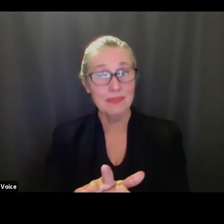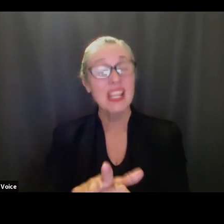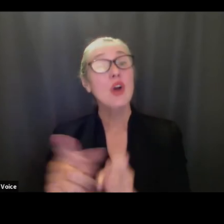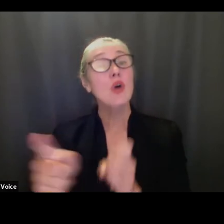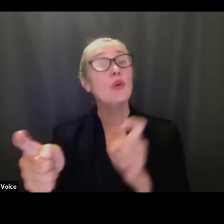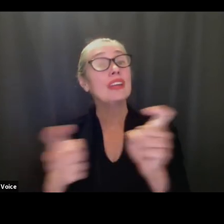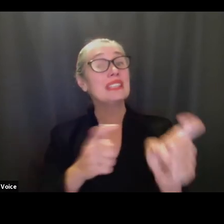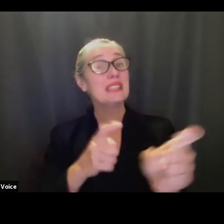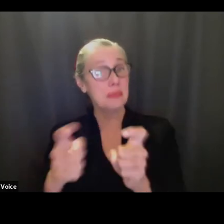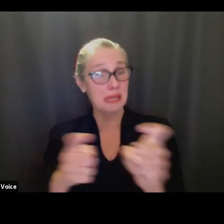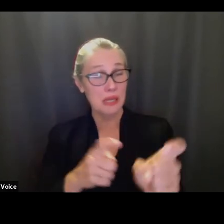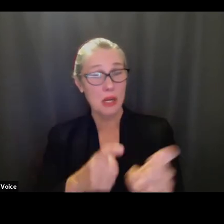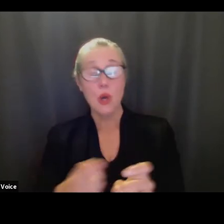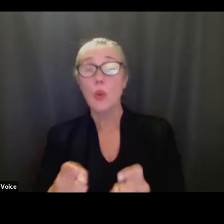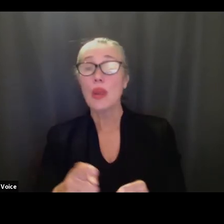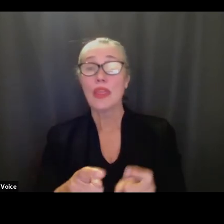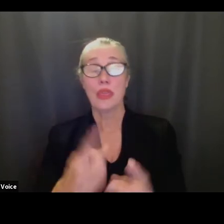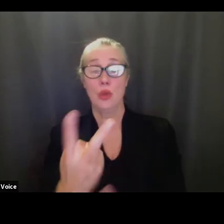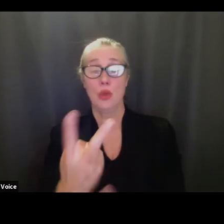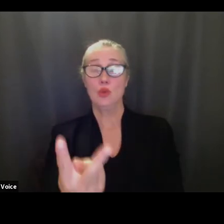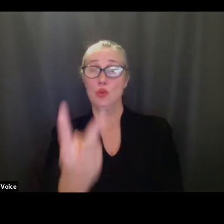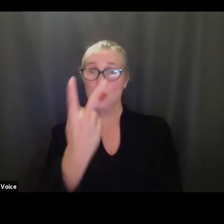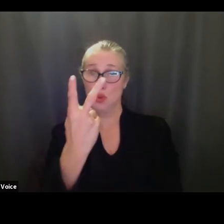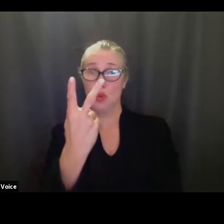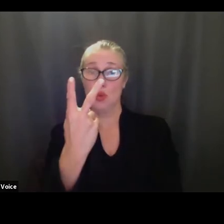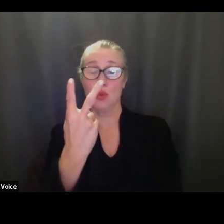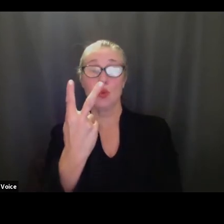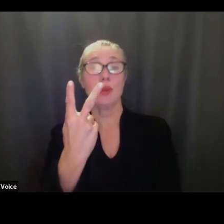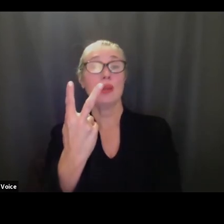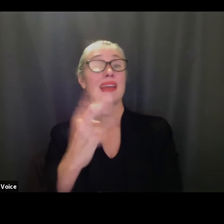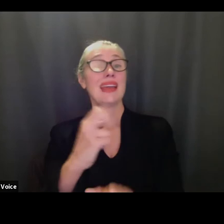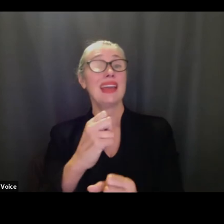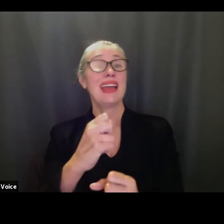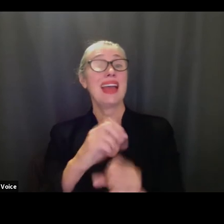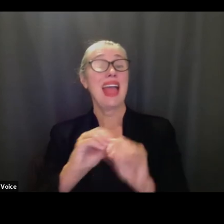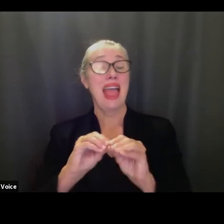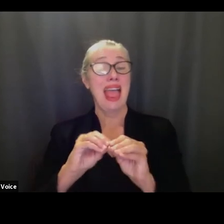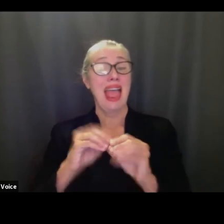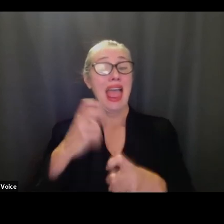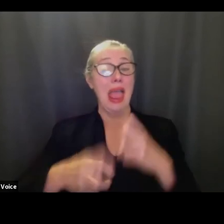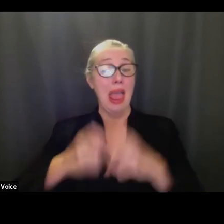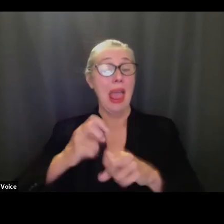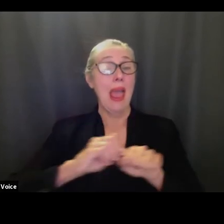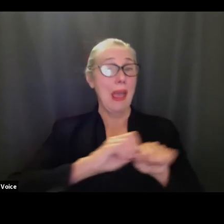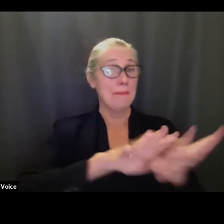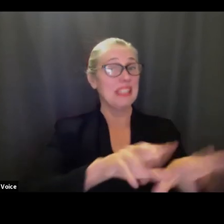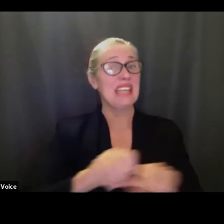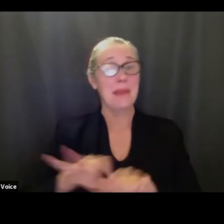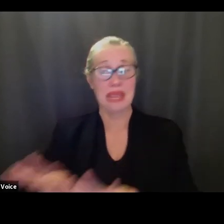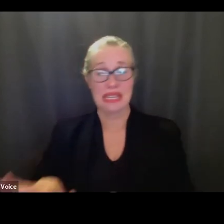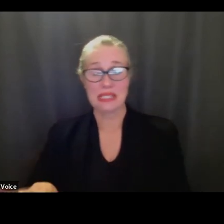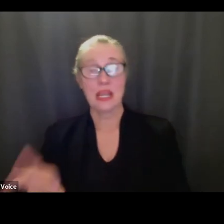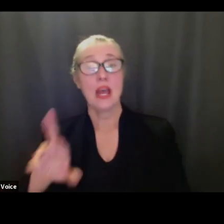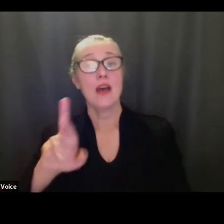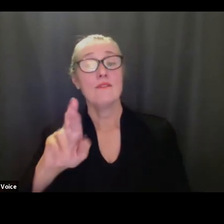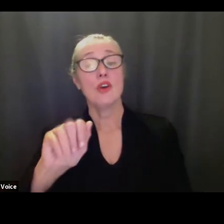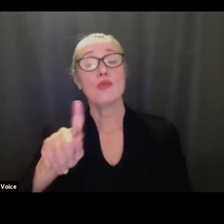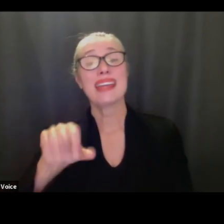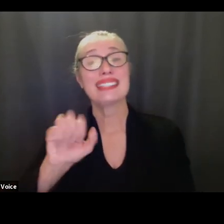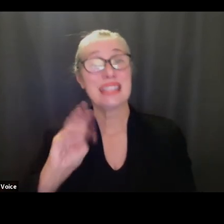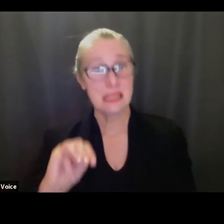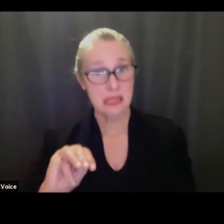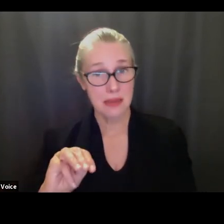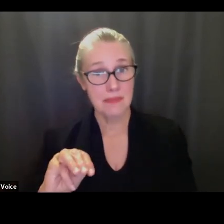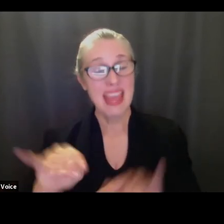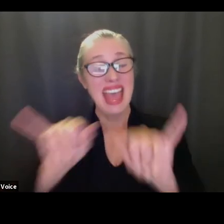a dual epidemic um the past few years and on the subject of racism and systemic racism